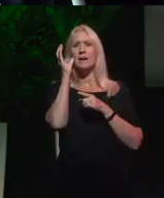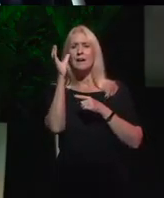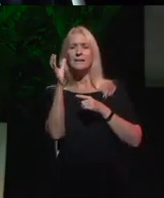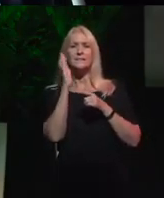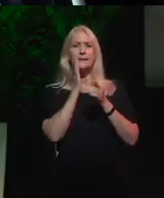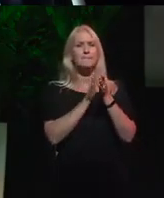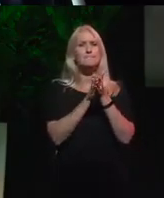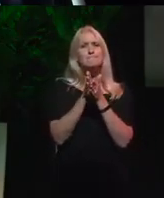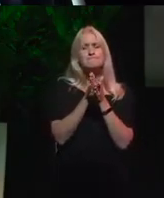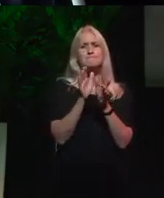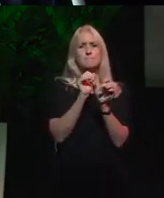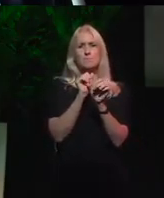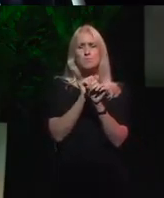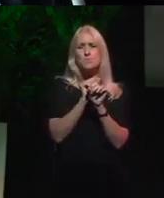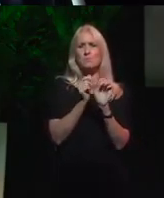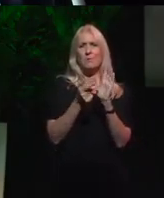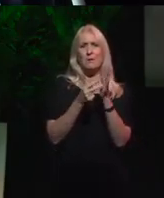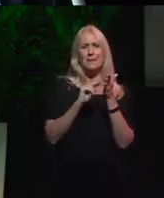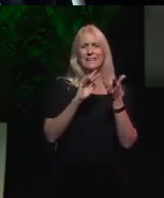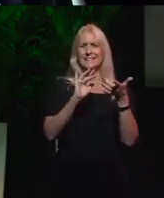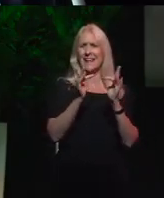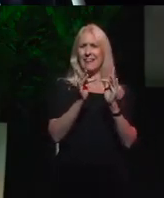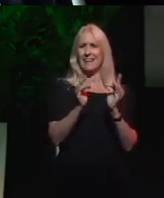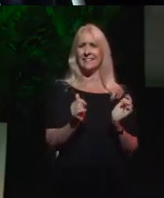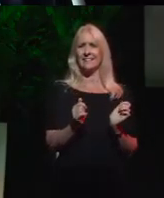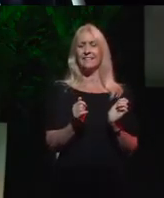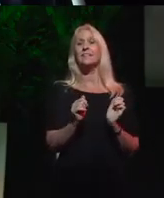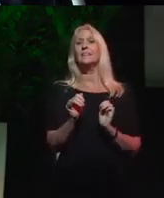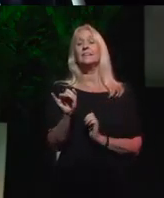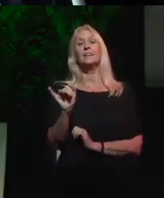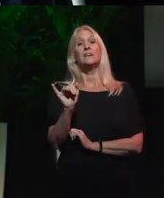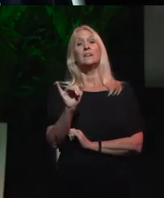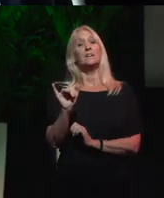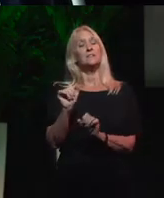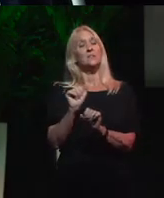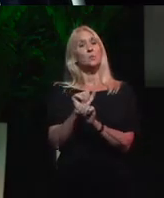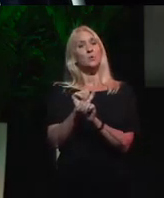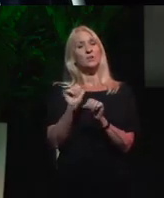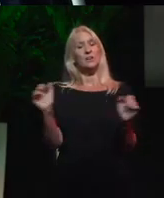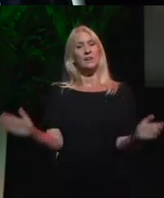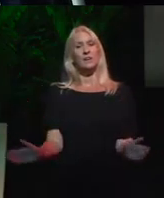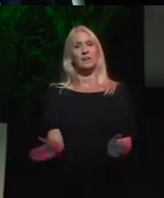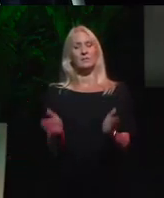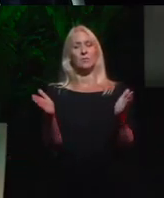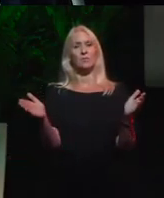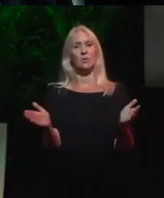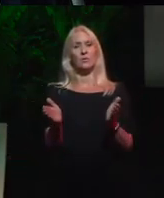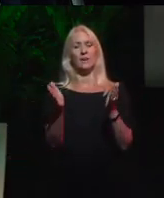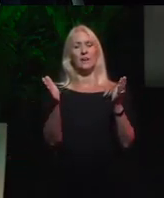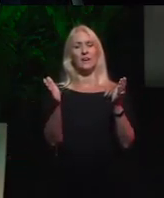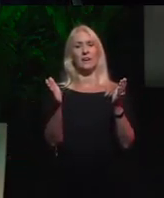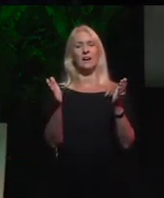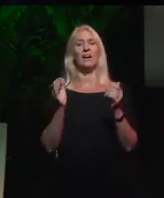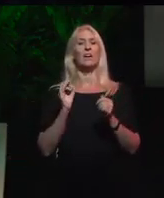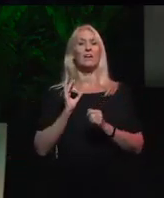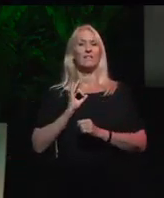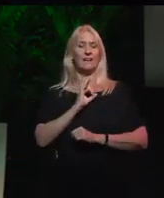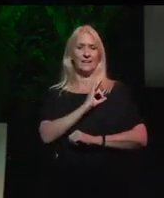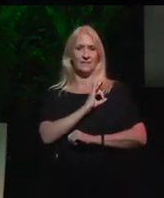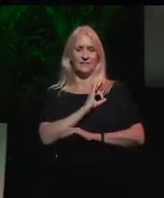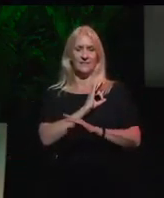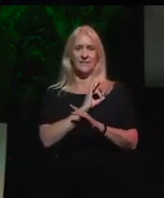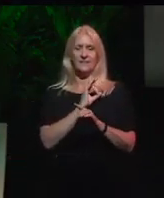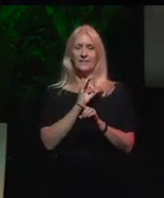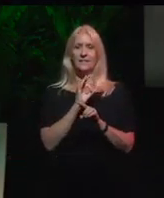environment, and to work on promoting our faculty